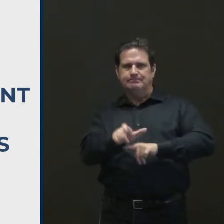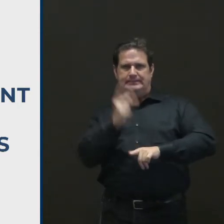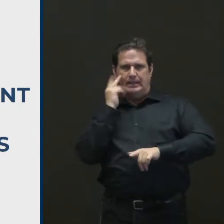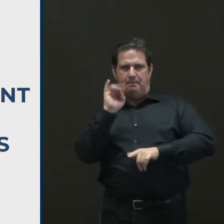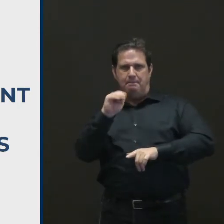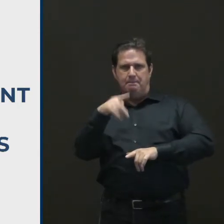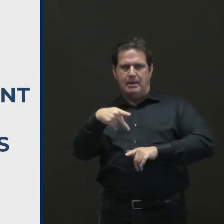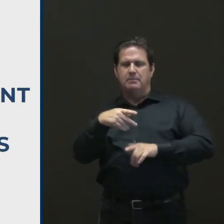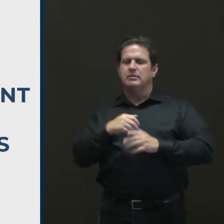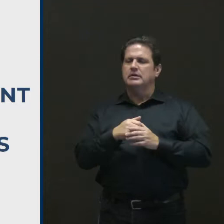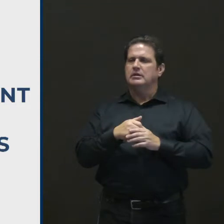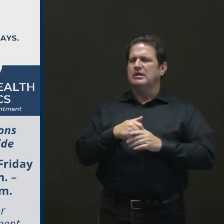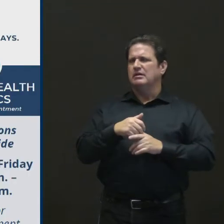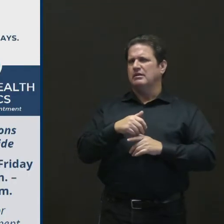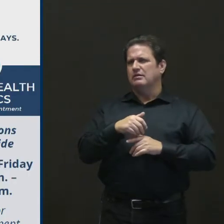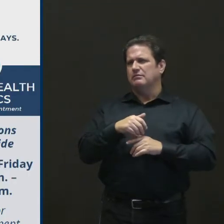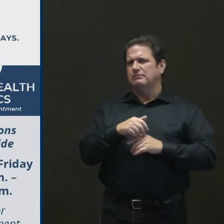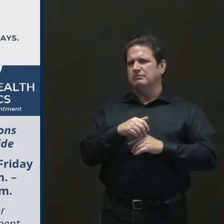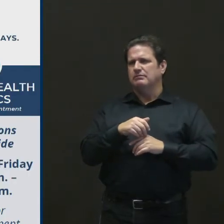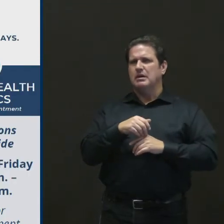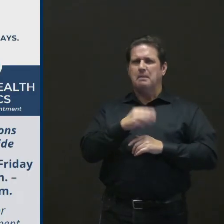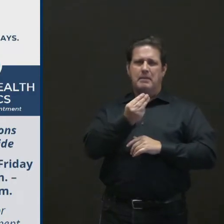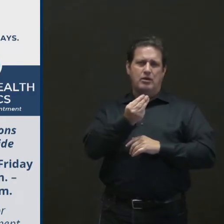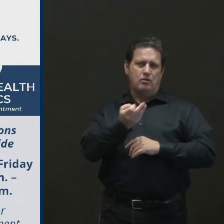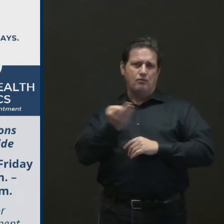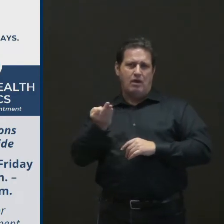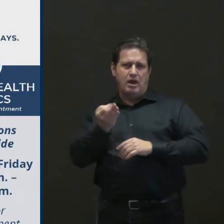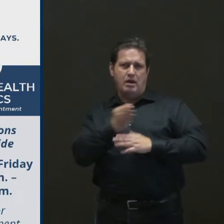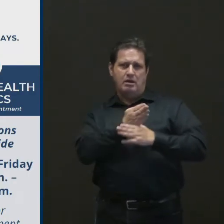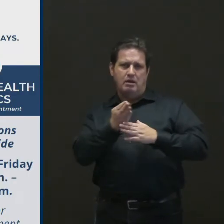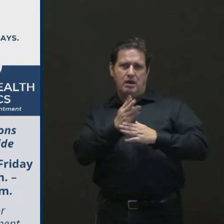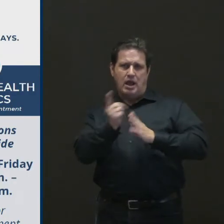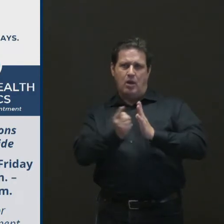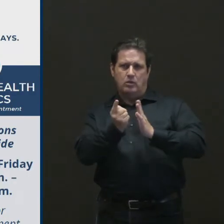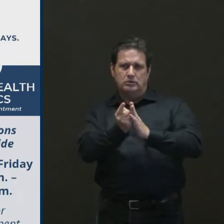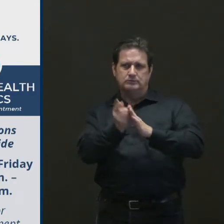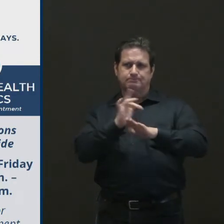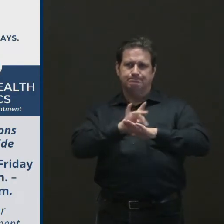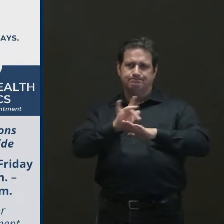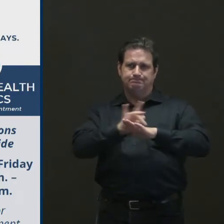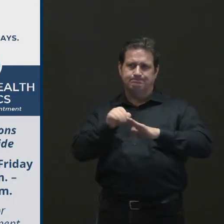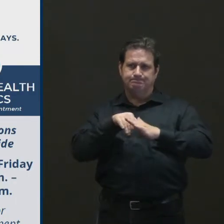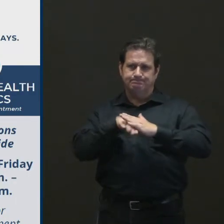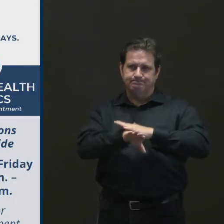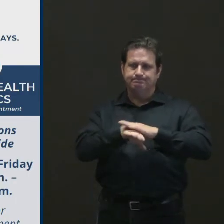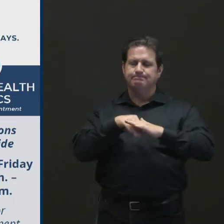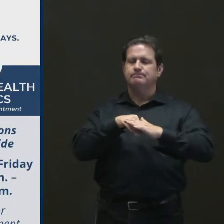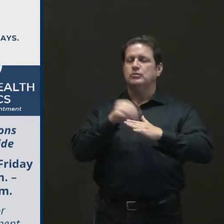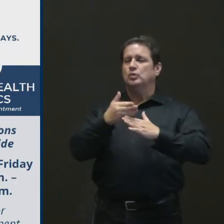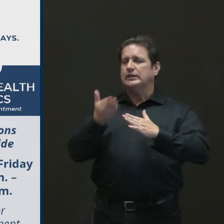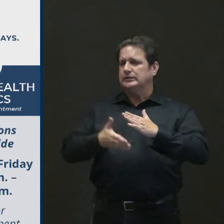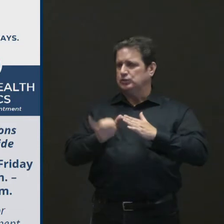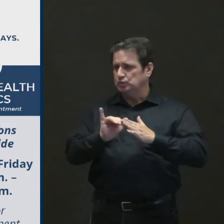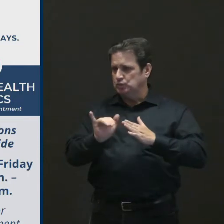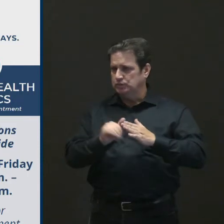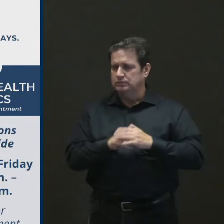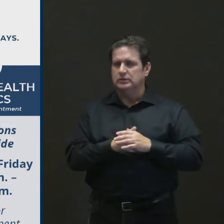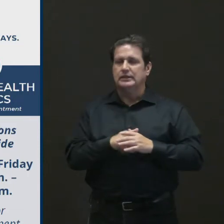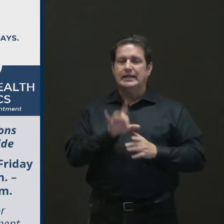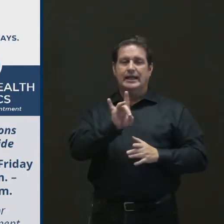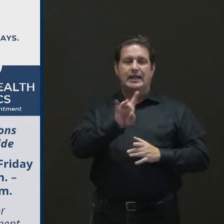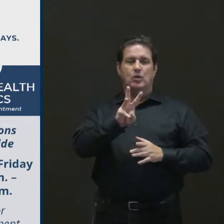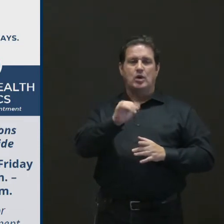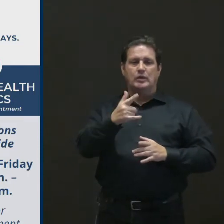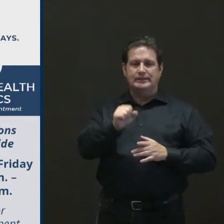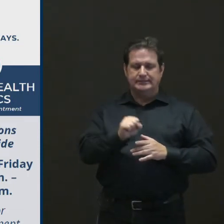all at least 8:30 to 4, Monday through Friday, as well as hours on the weekends. 8 Walgreens, 5